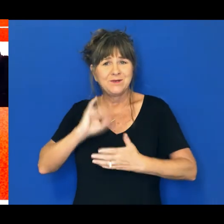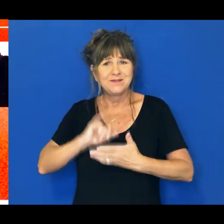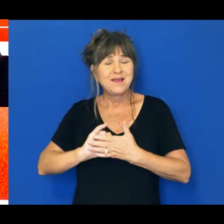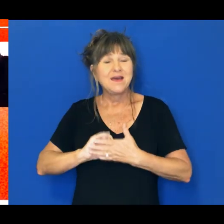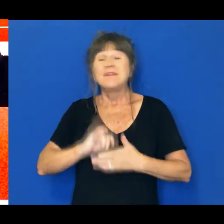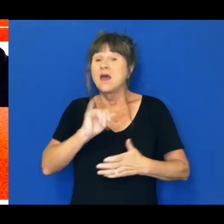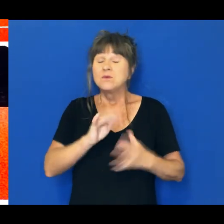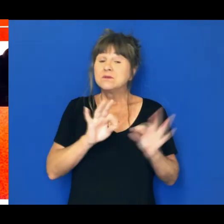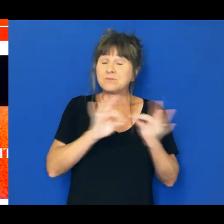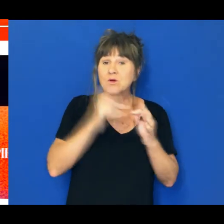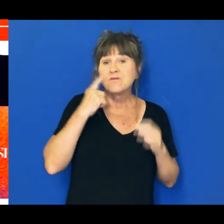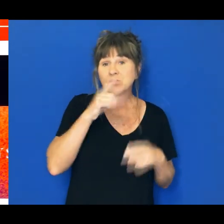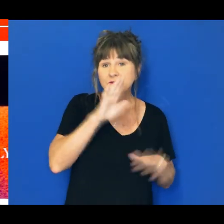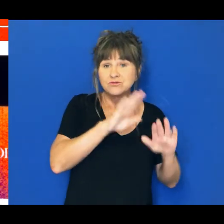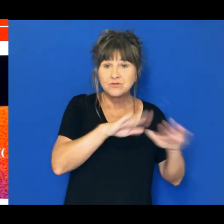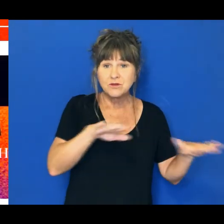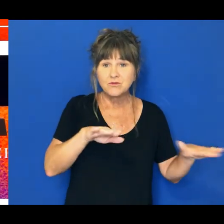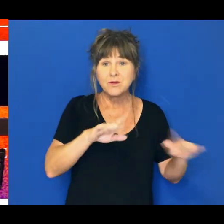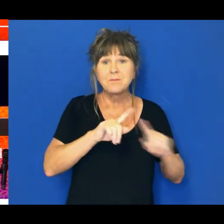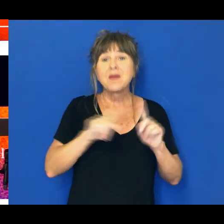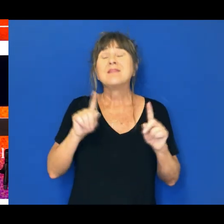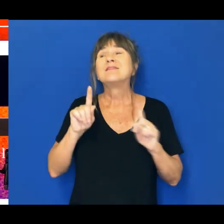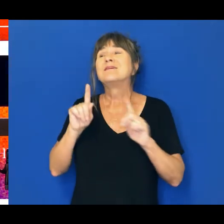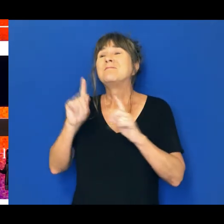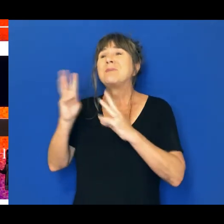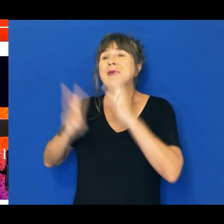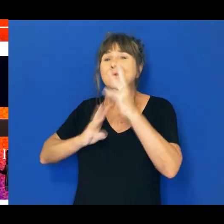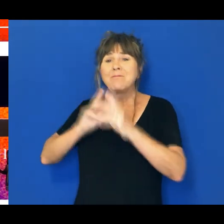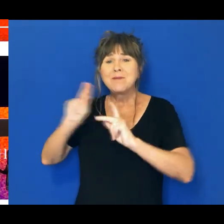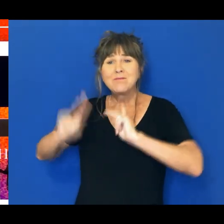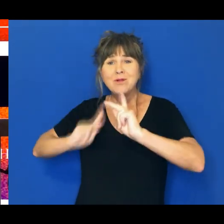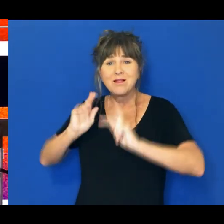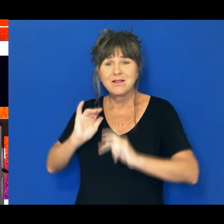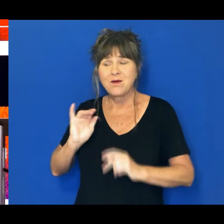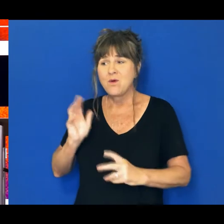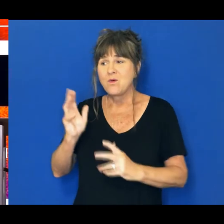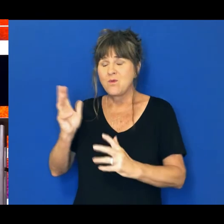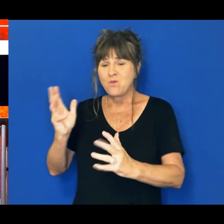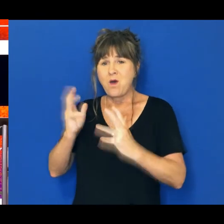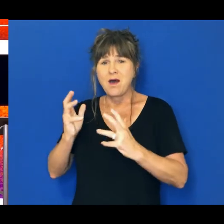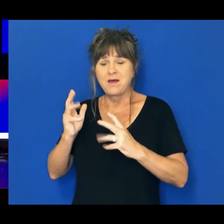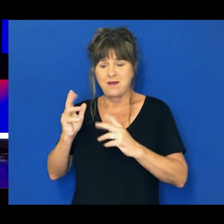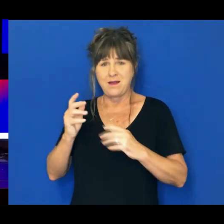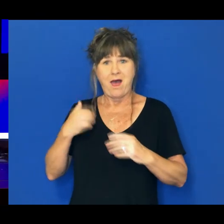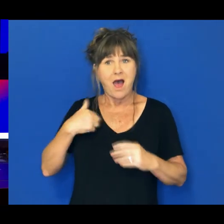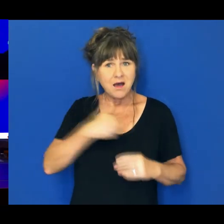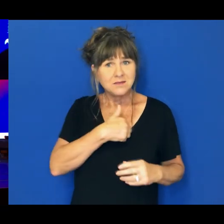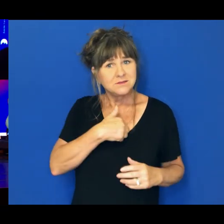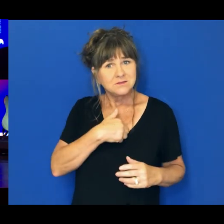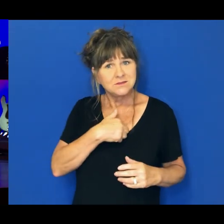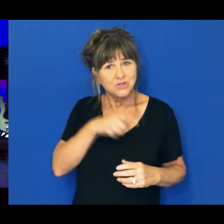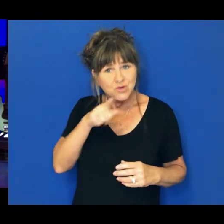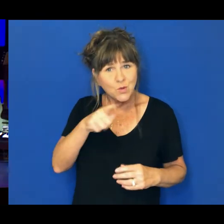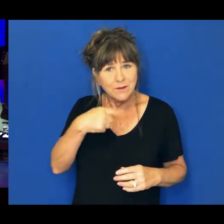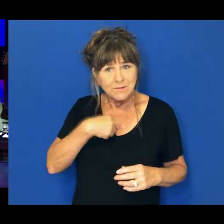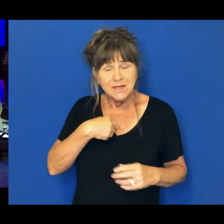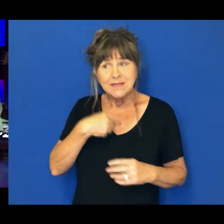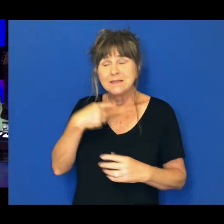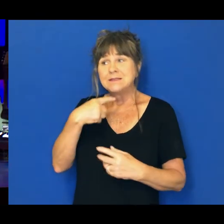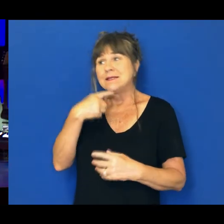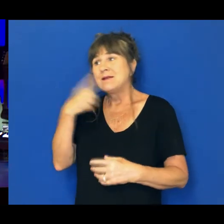lives. But this is what the whole world is waiting for. They're waiting for people like you and me to tell the world, look at my